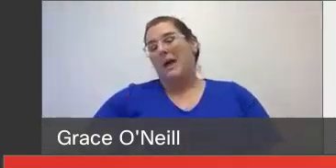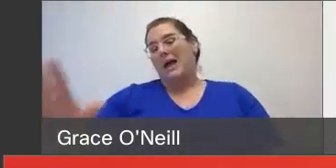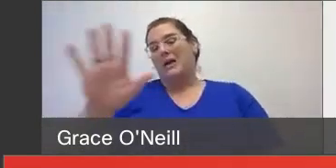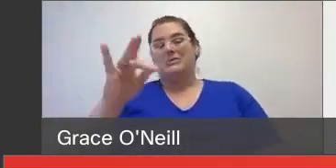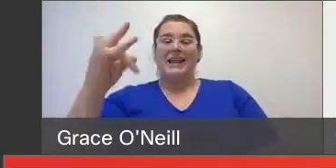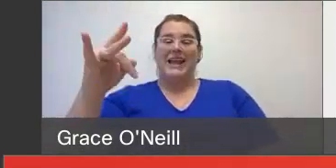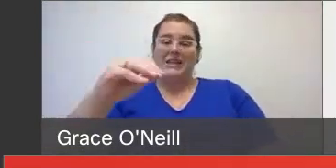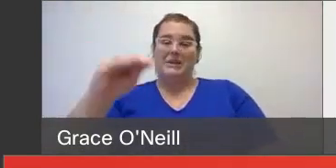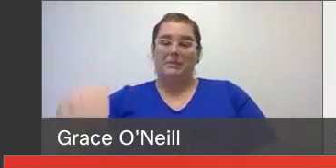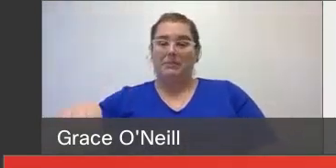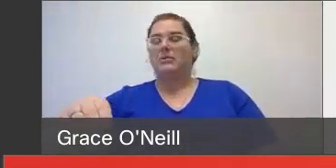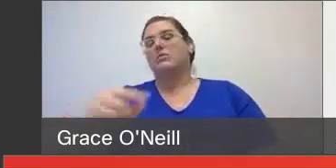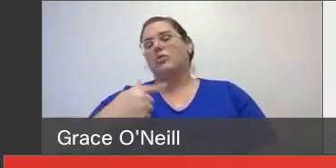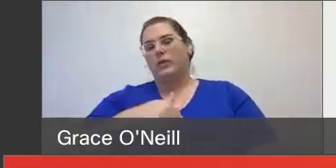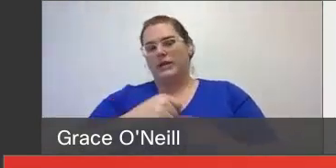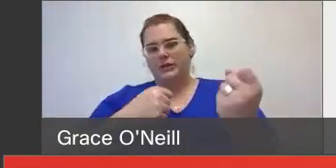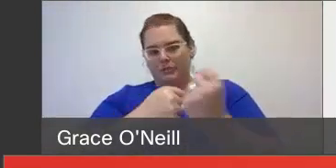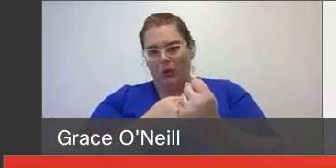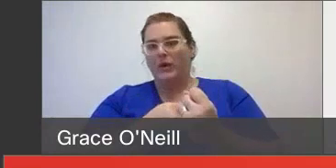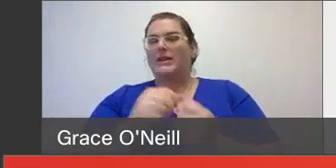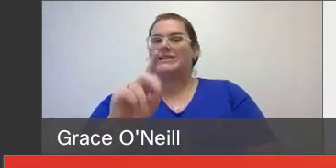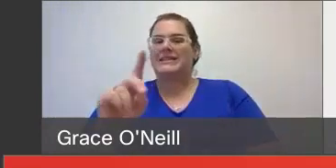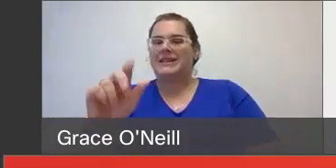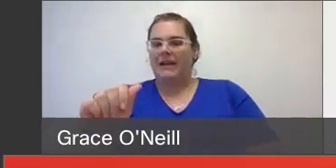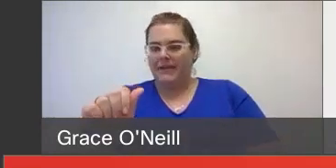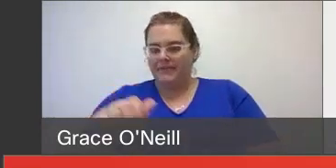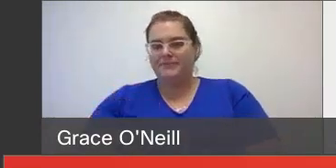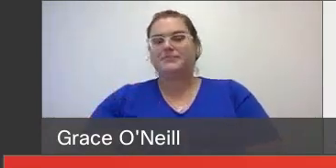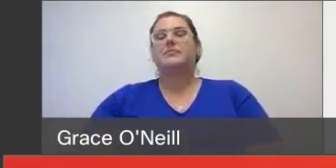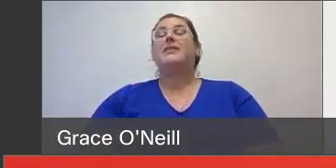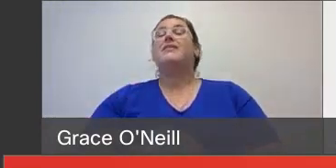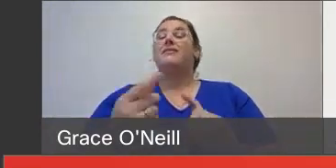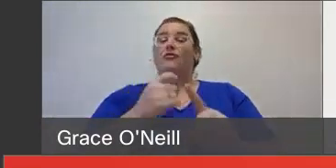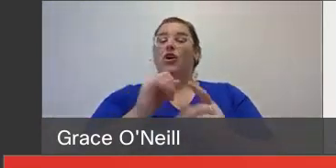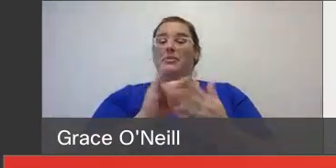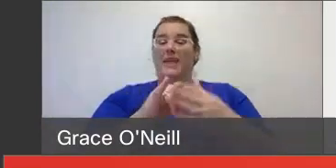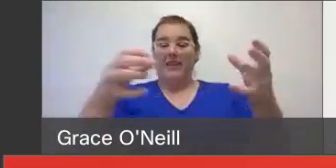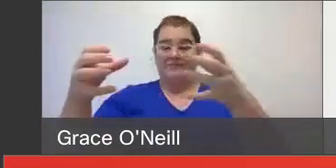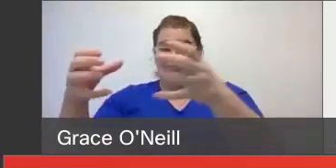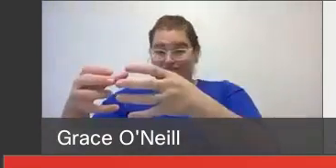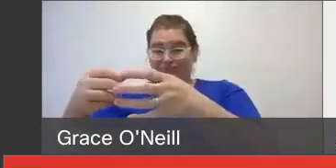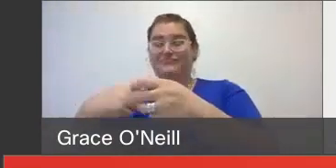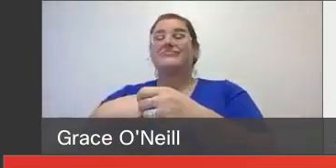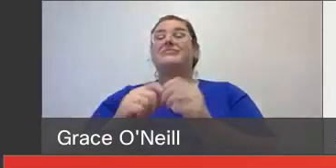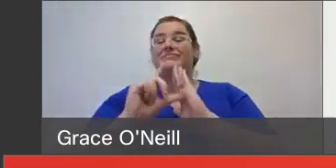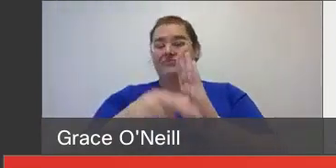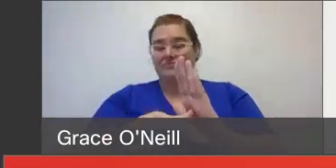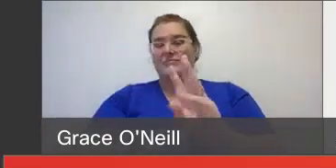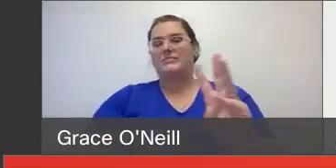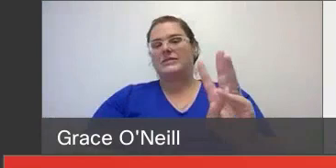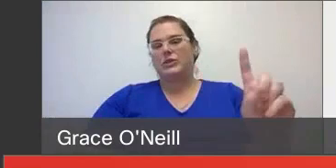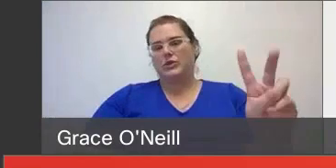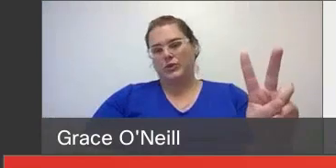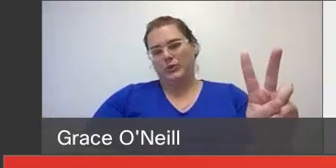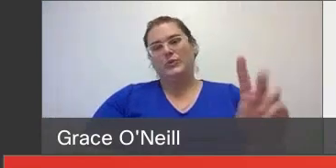by DDA. Of that, 62 of those people have died. Only 37 of those are confirmed as